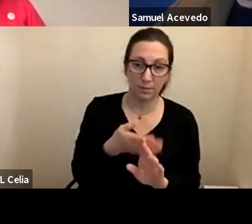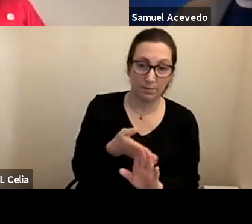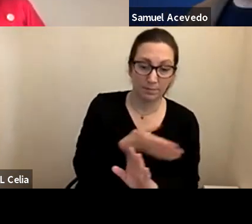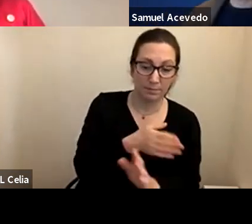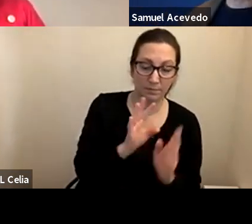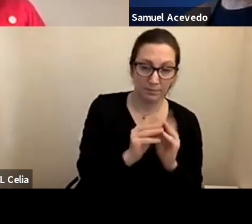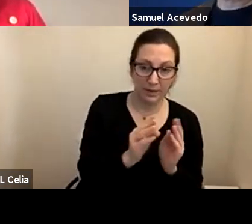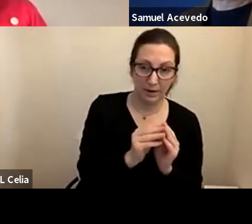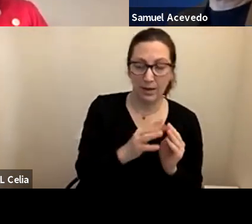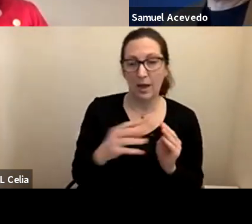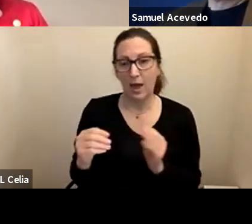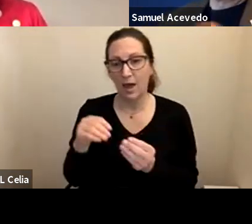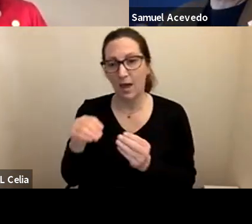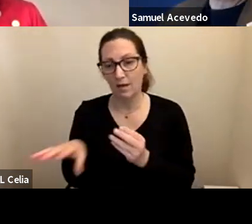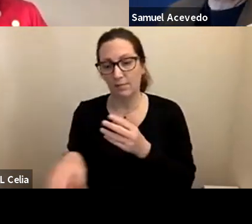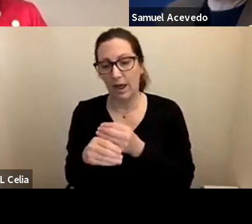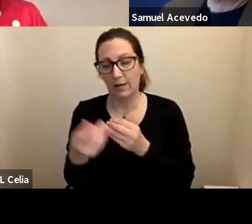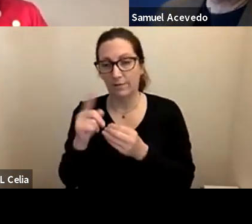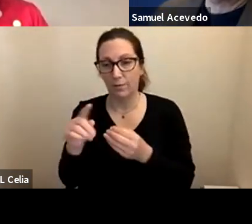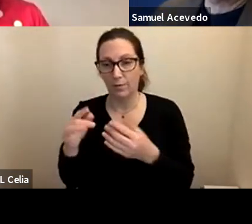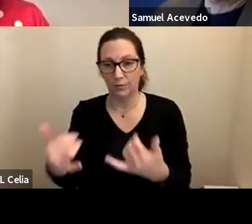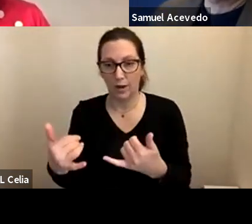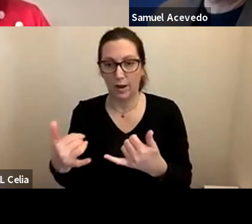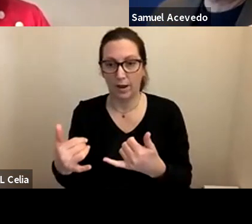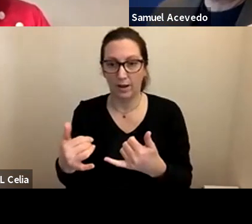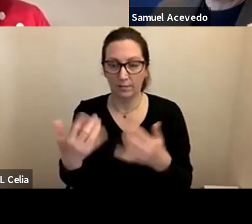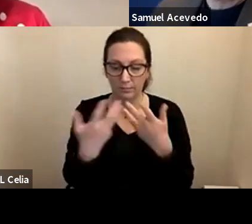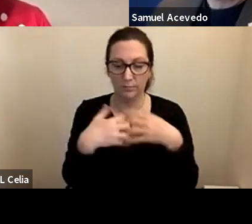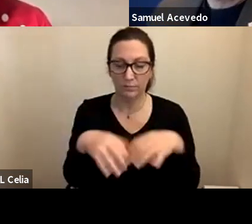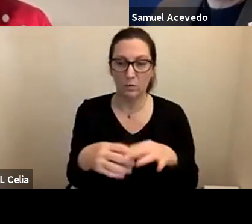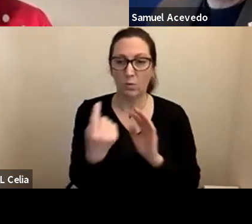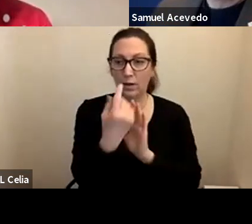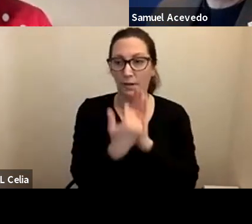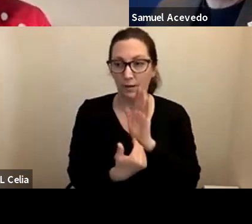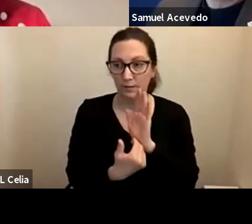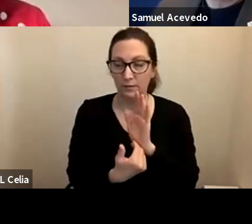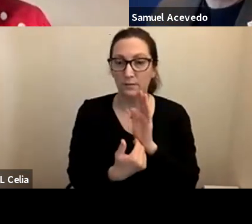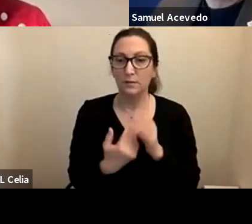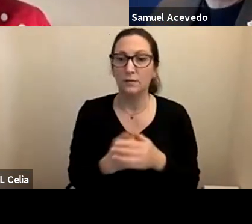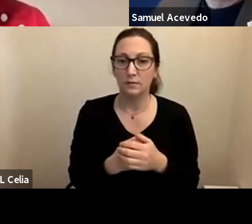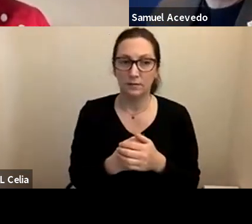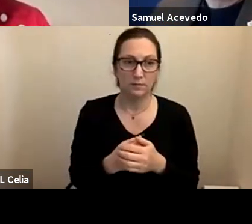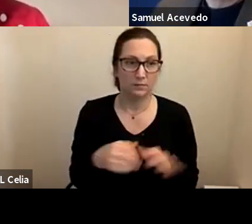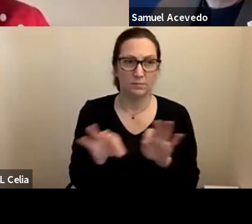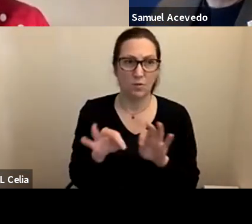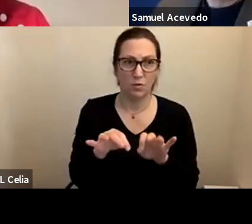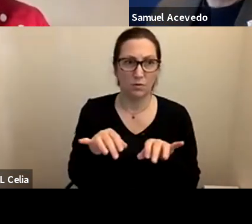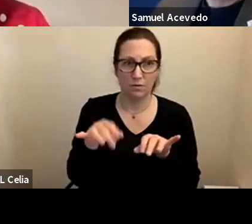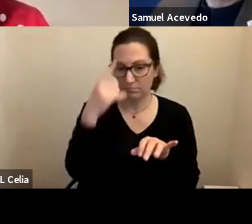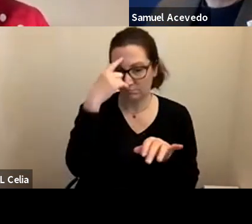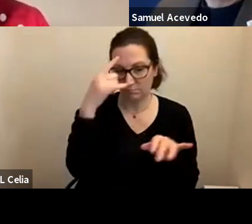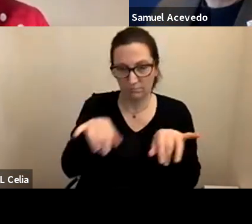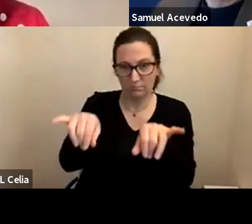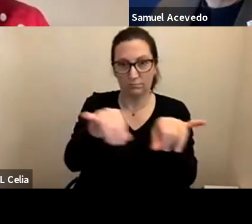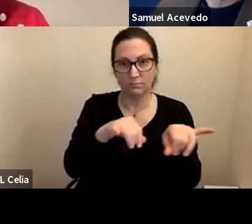and also what has been added as of today, just to make sure that we are all on the same page about what's